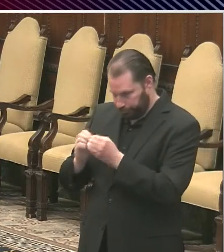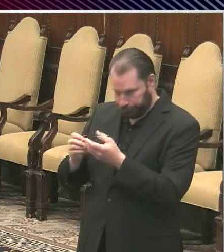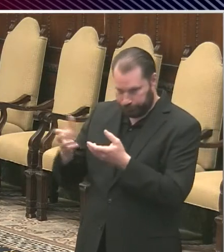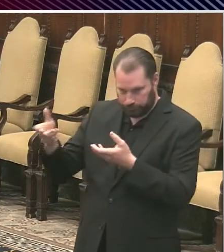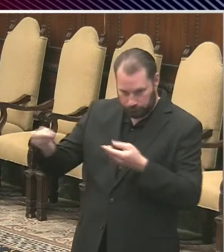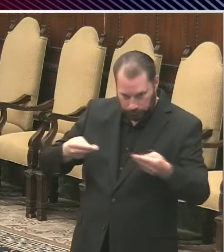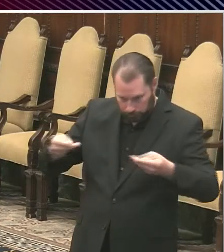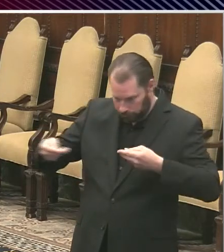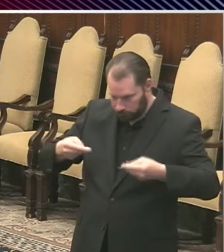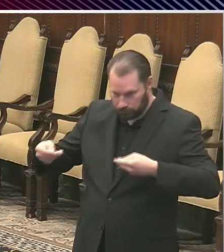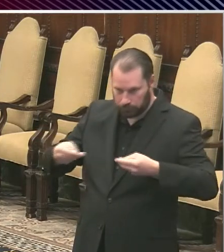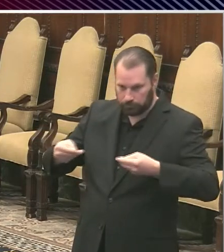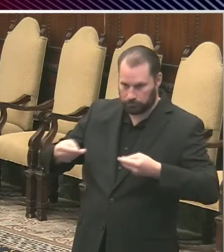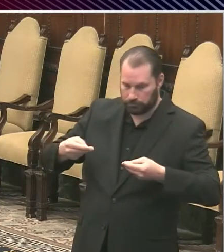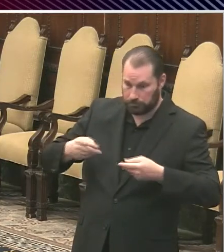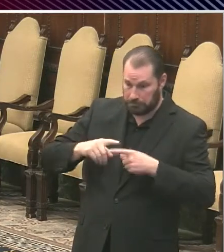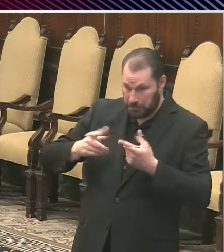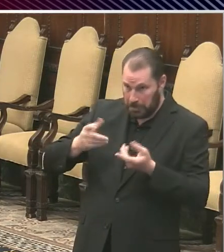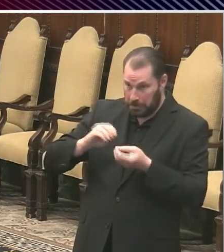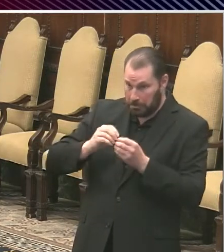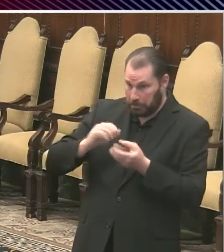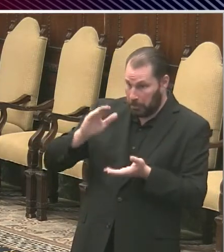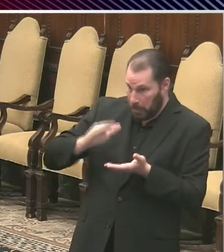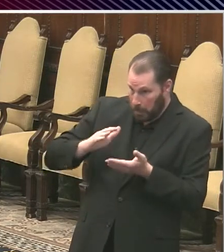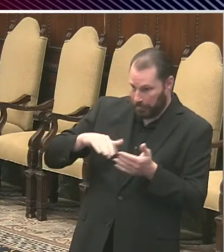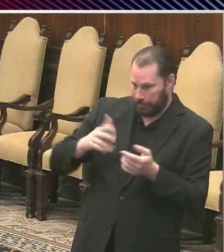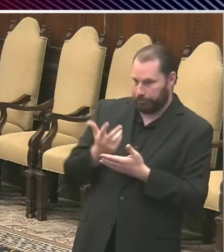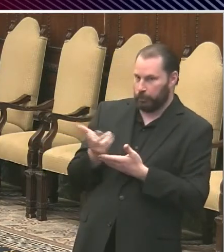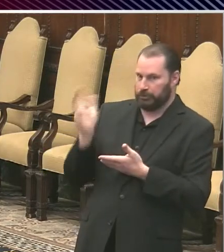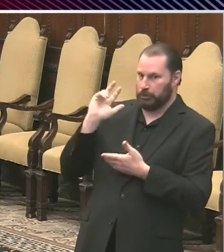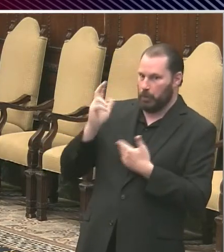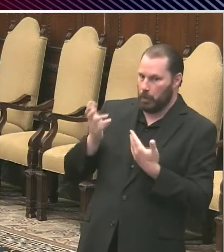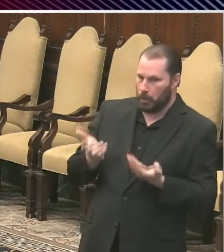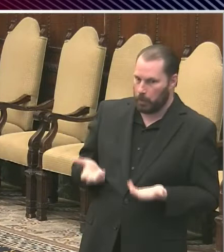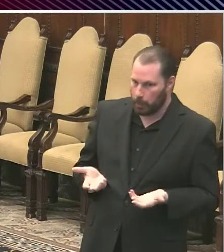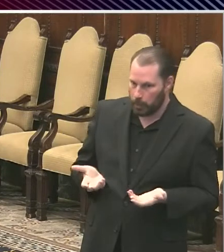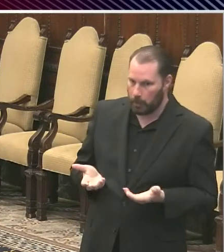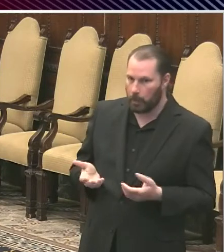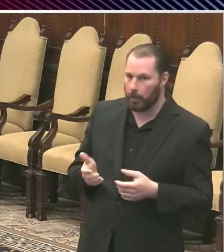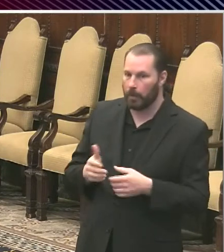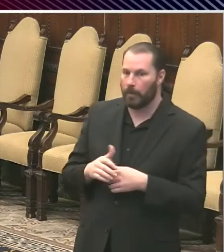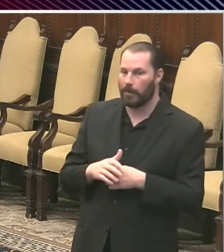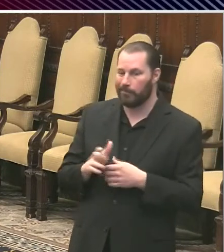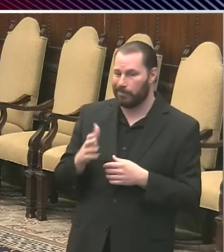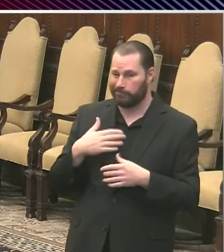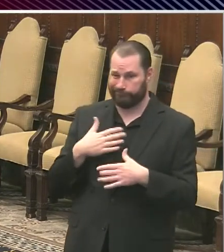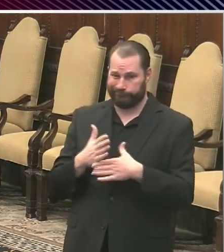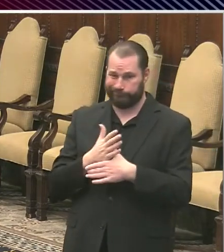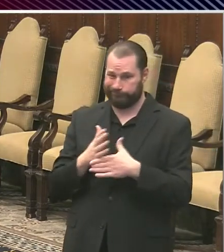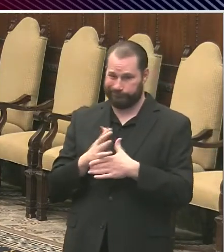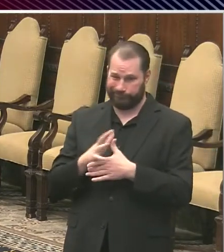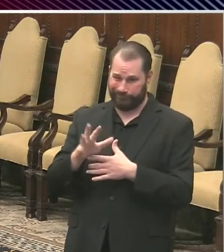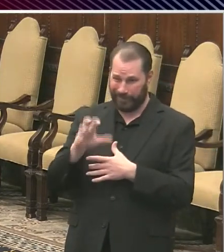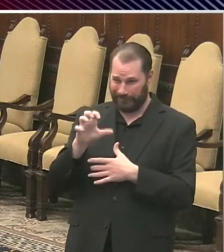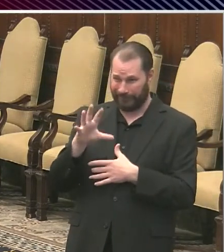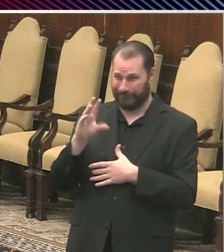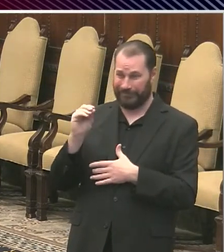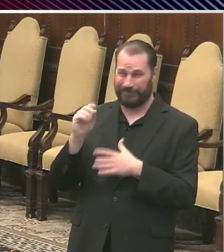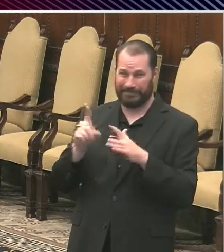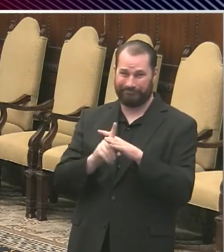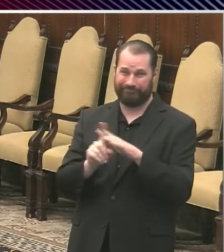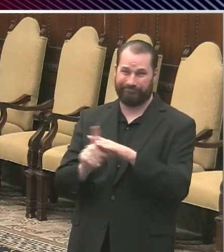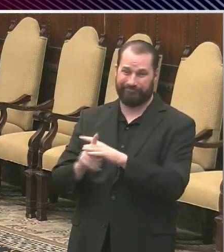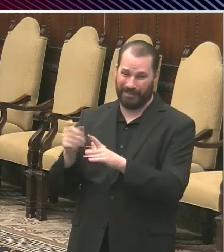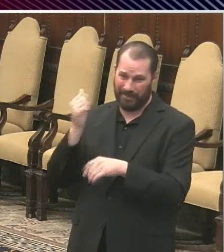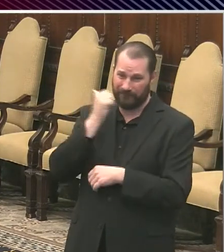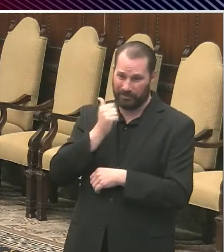on our website are in the range of 550 cases per day. And so, today we got data on